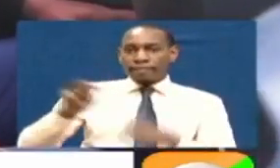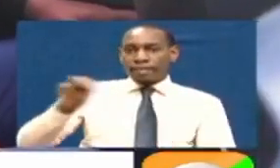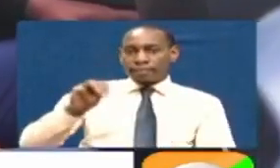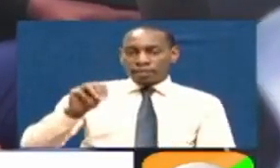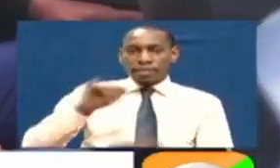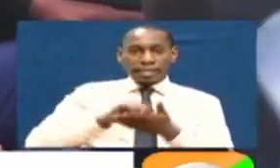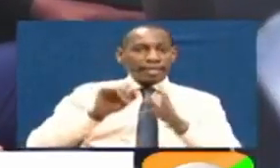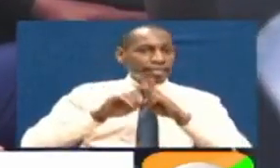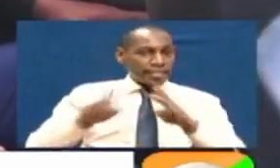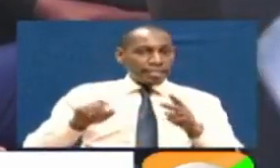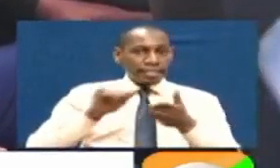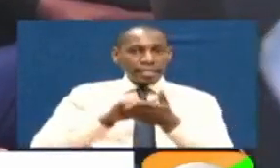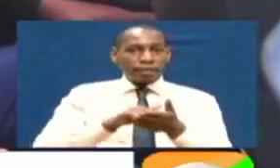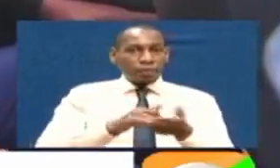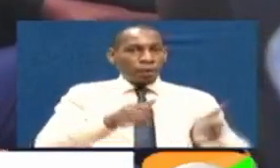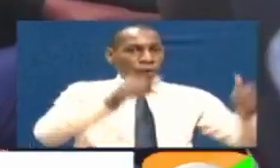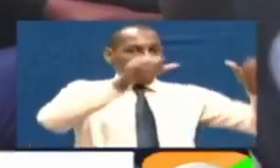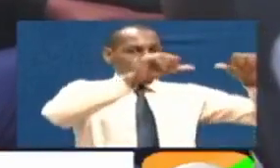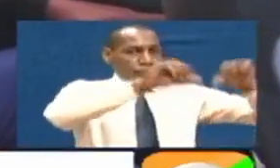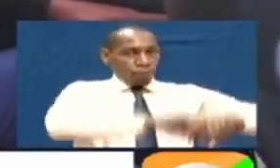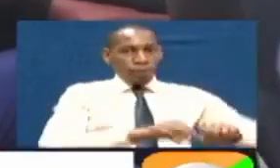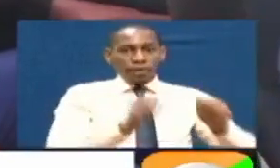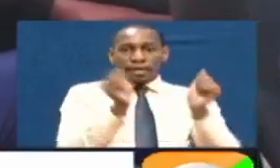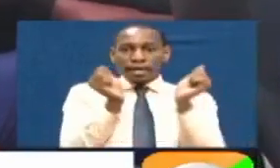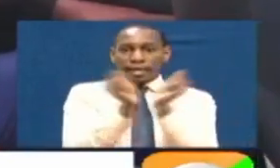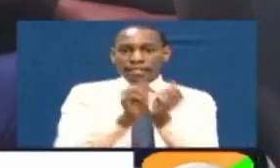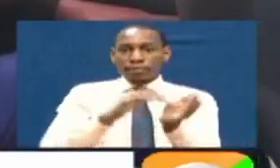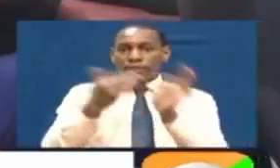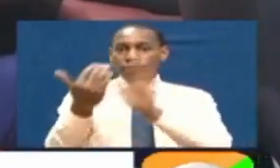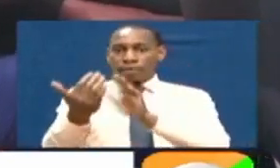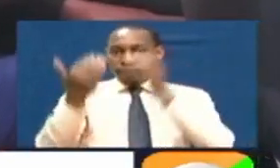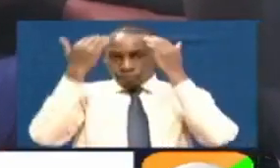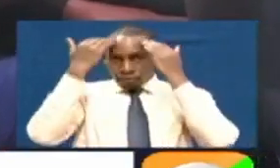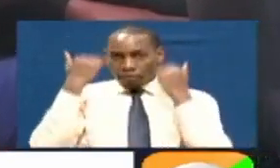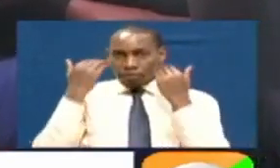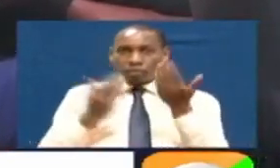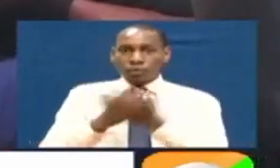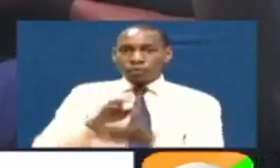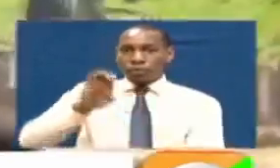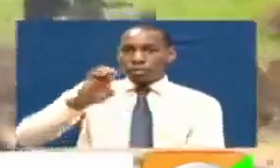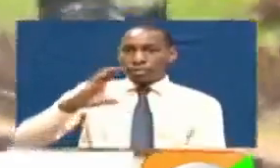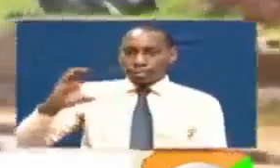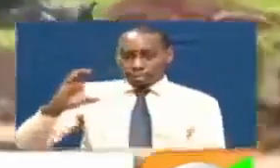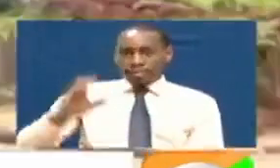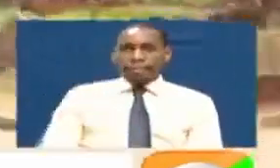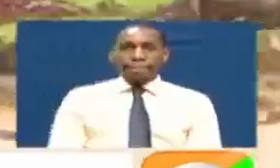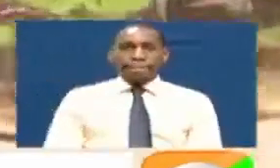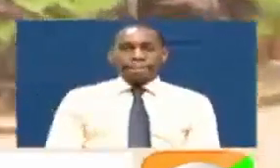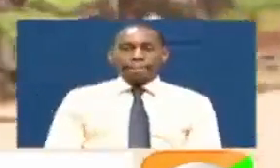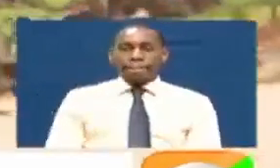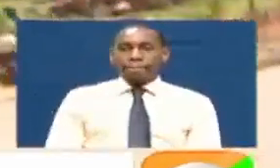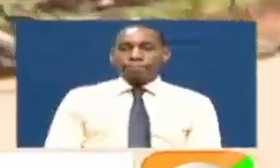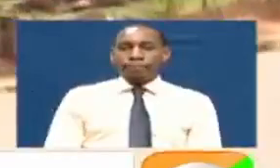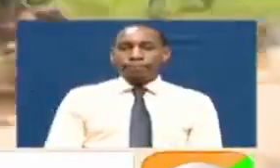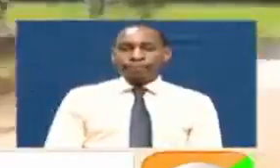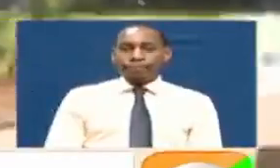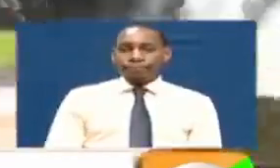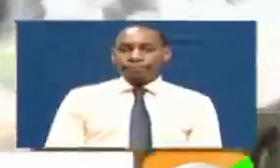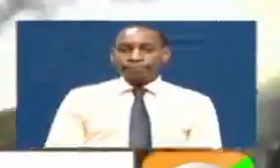shillings was the beginning of his downfall. Arrests and arraignments by EACC followed.